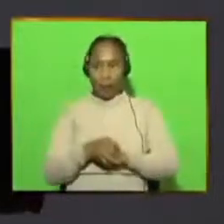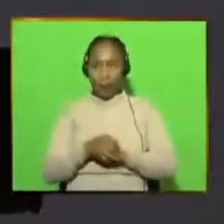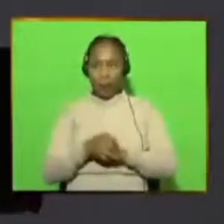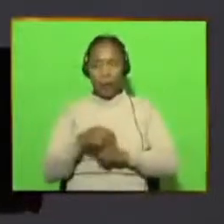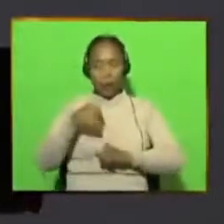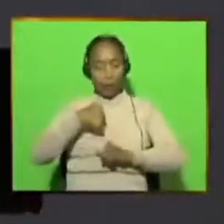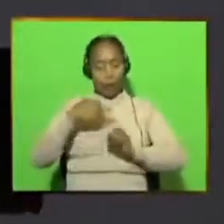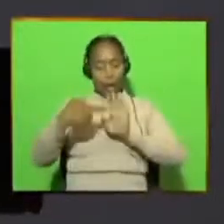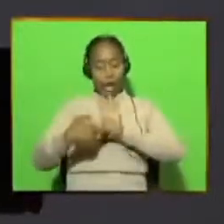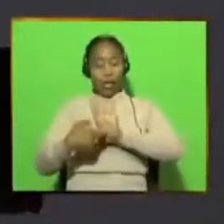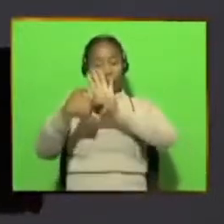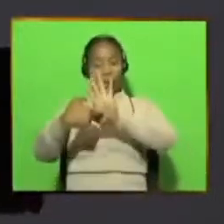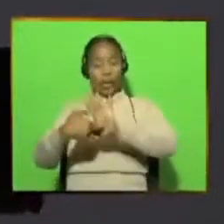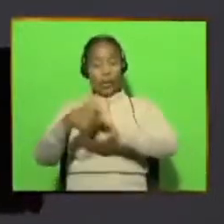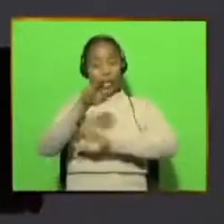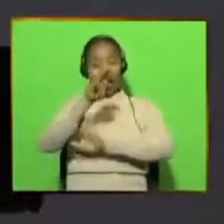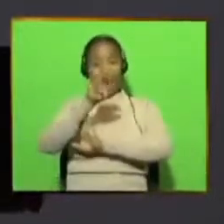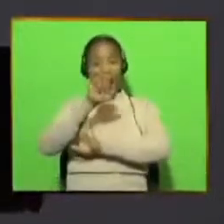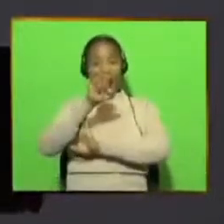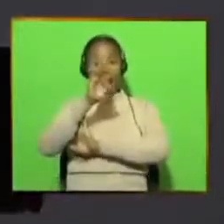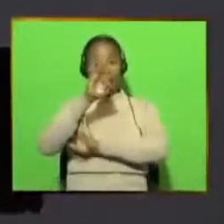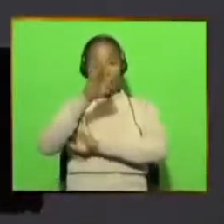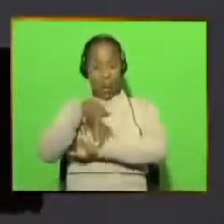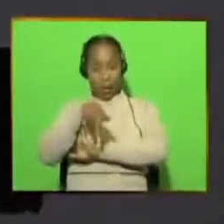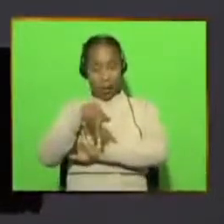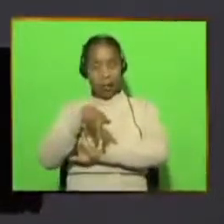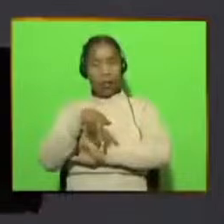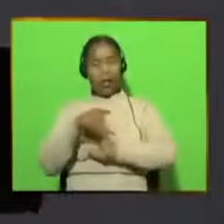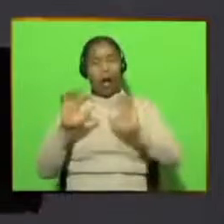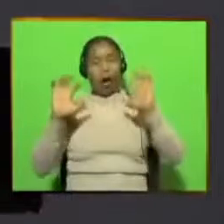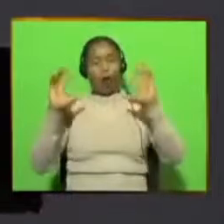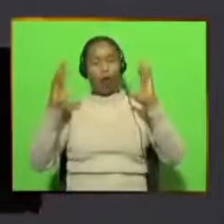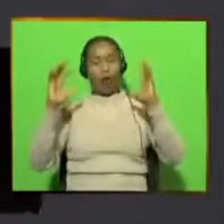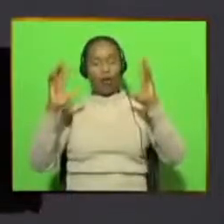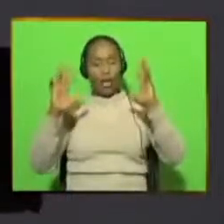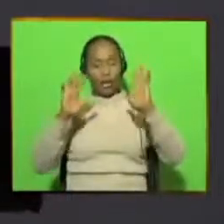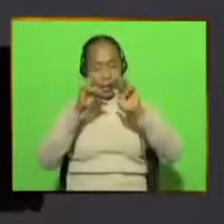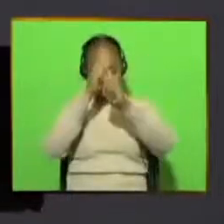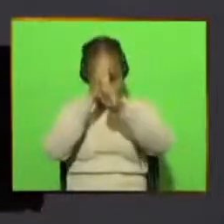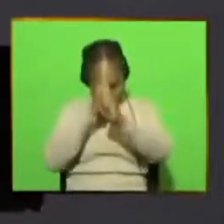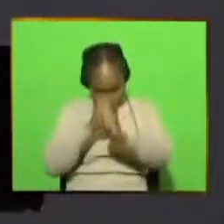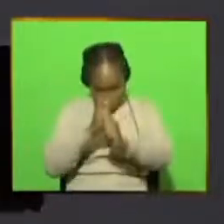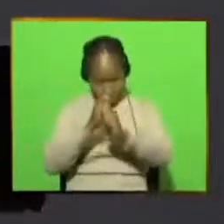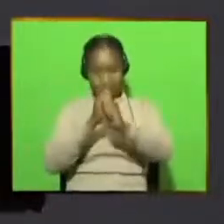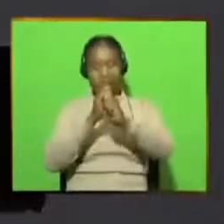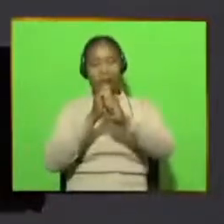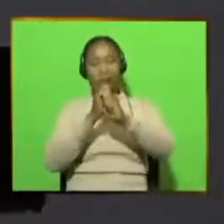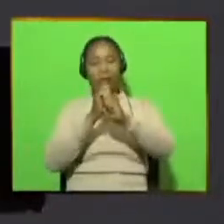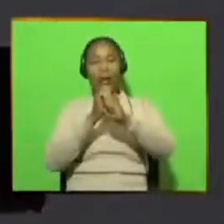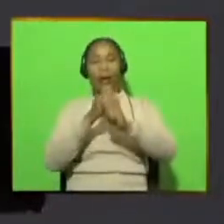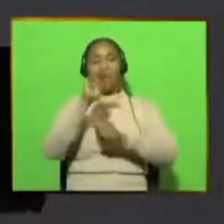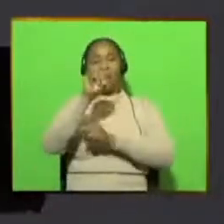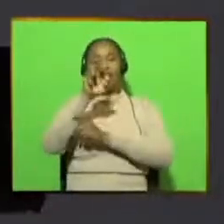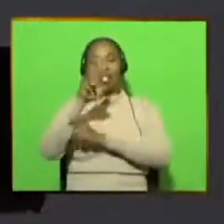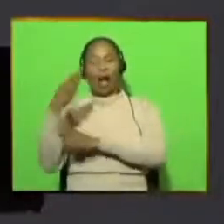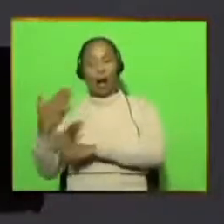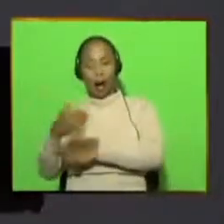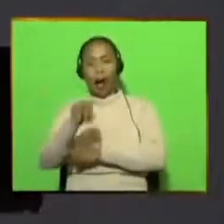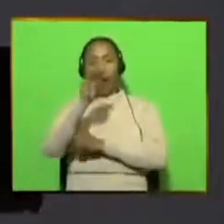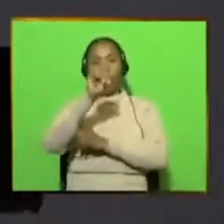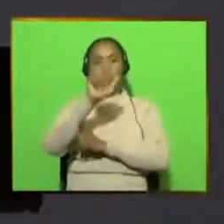behalf of the IFP, I congratulate His Excellency Mr. Matamela Cyril